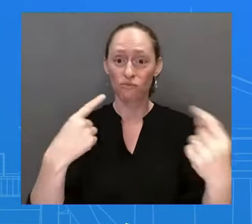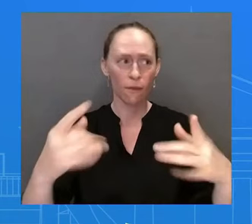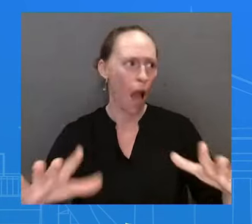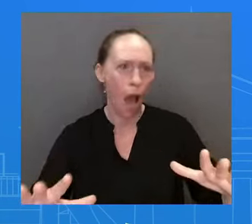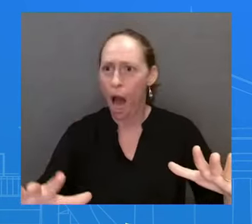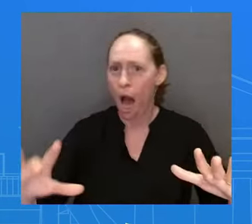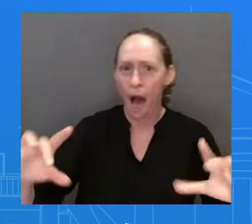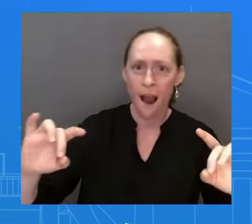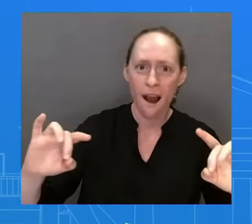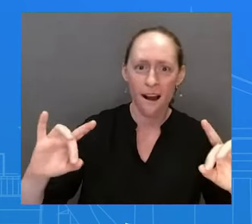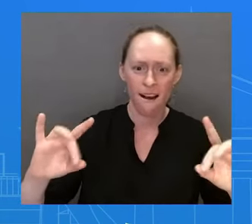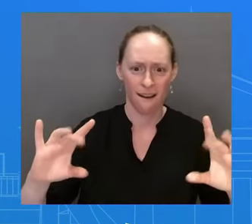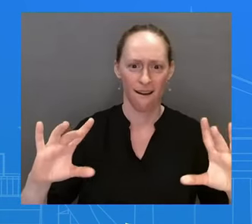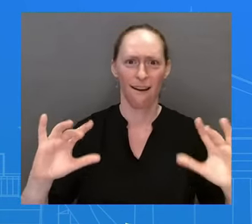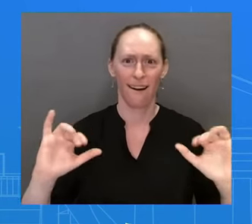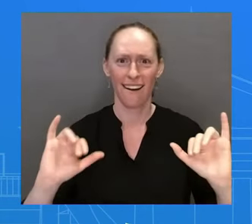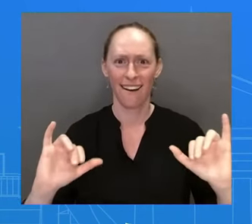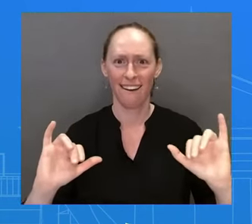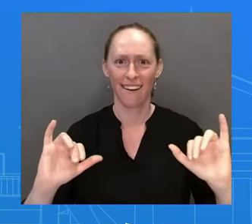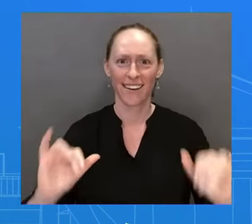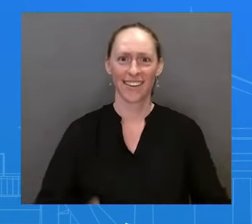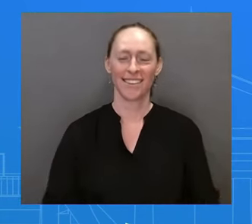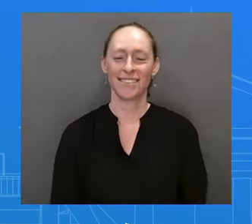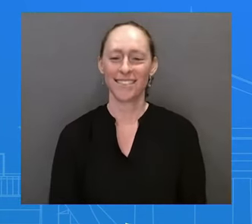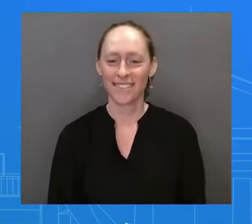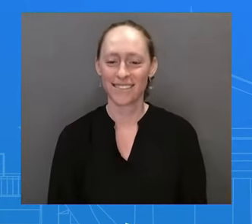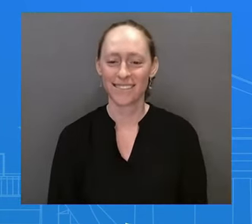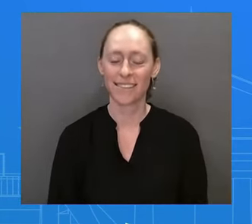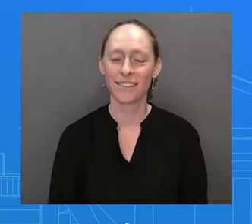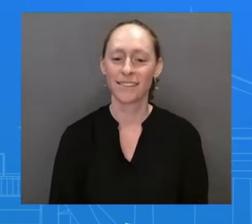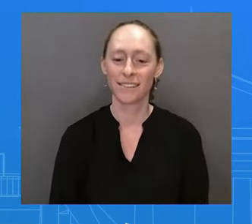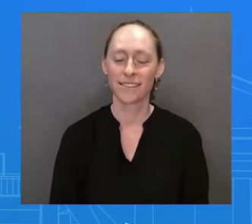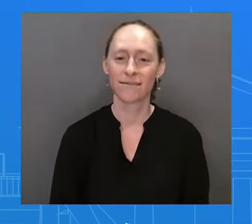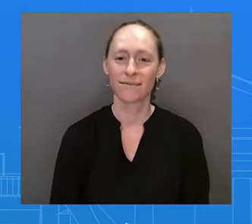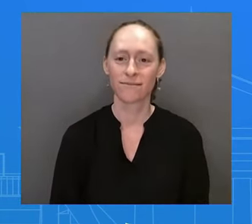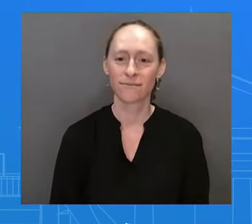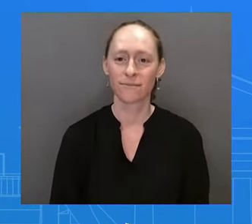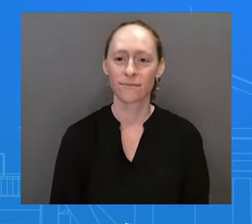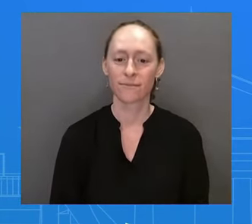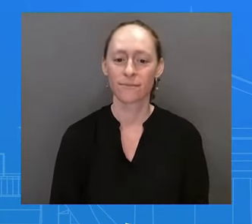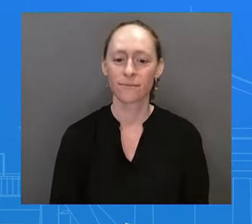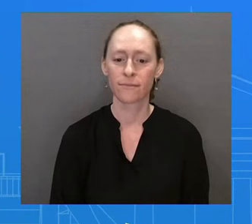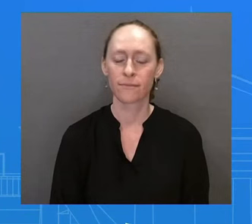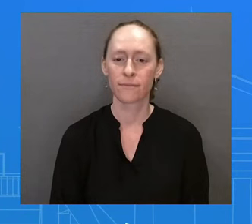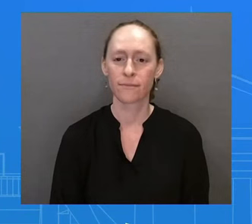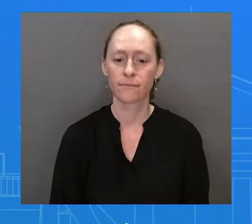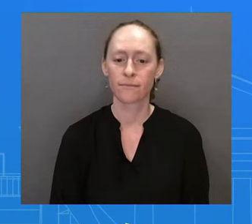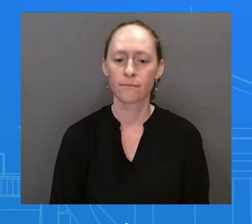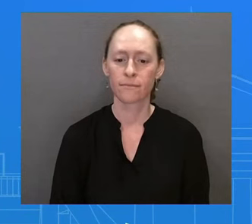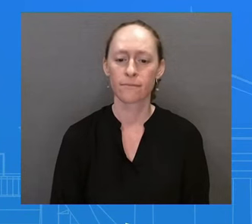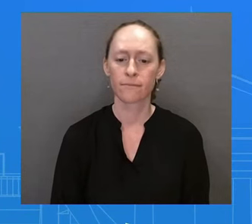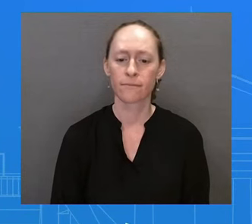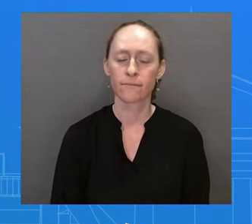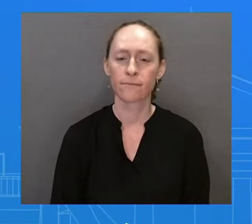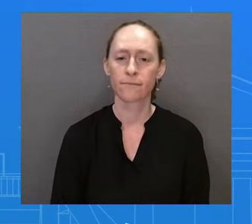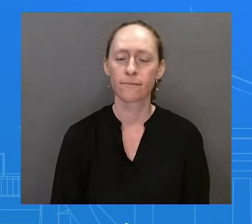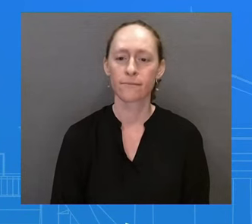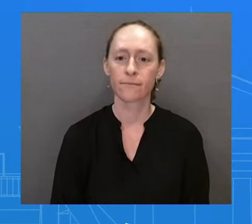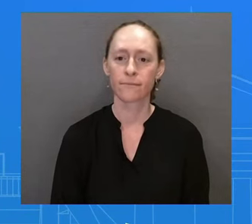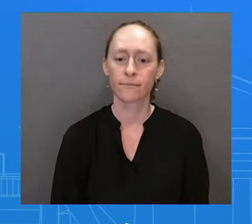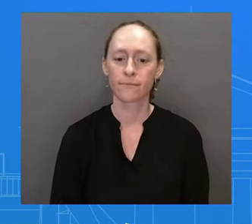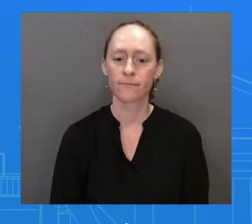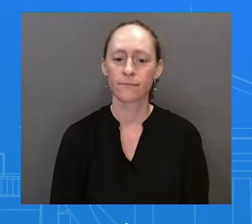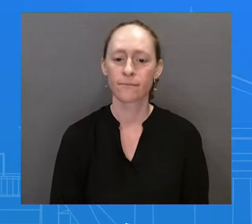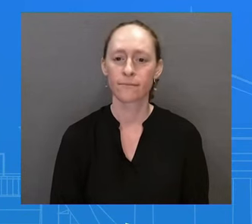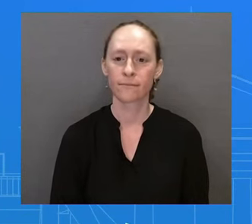I did. Hi, John. Hey. Thanks for doing this. So I'm wondering if you've completed or if you're in the process